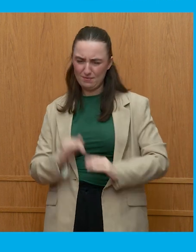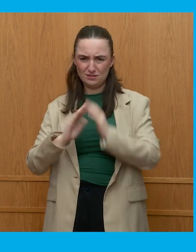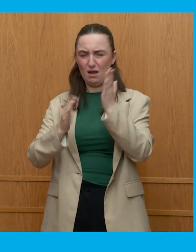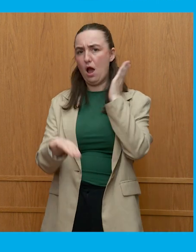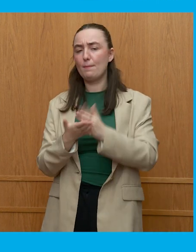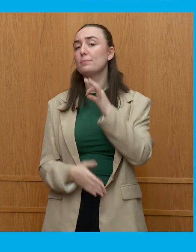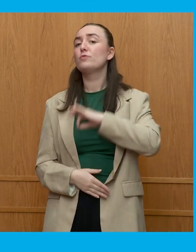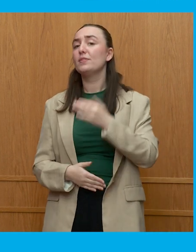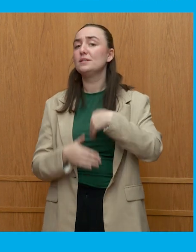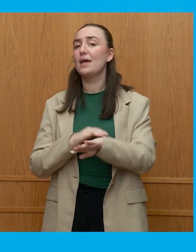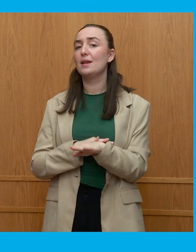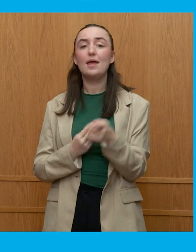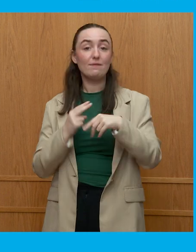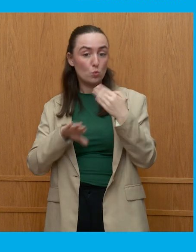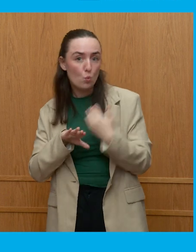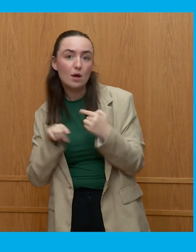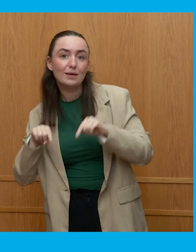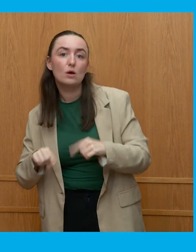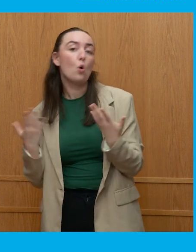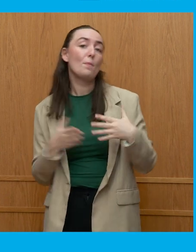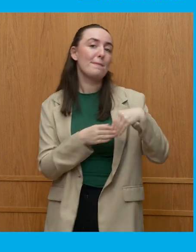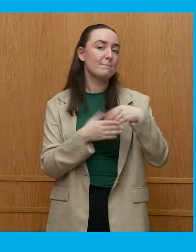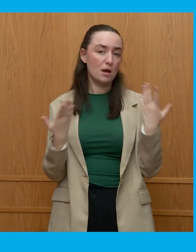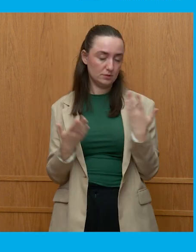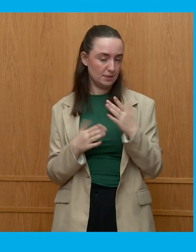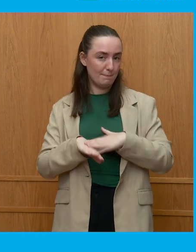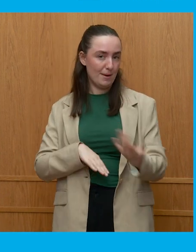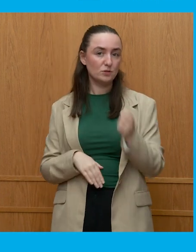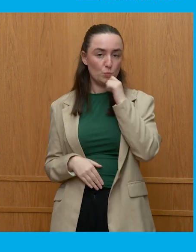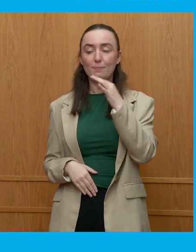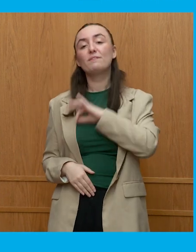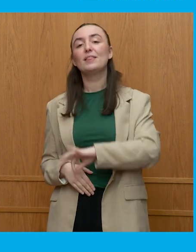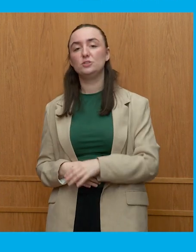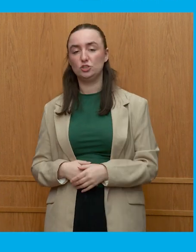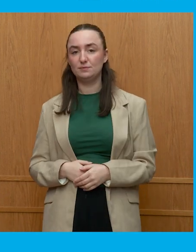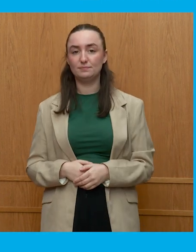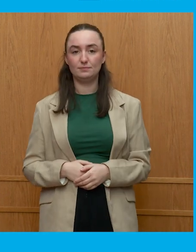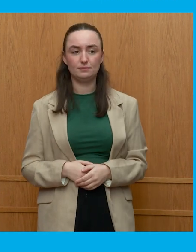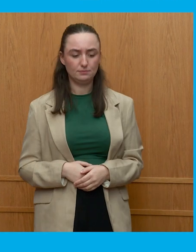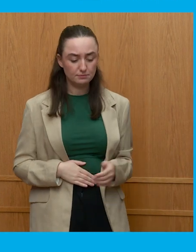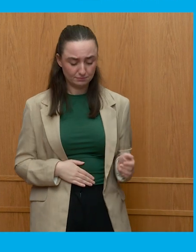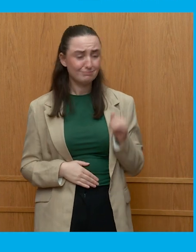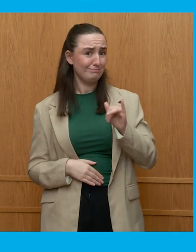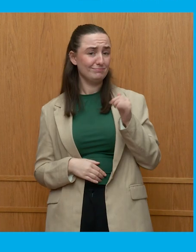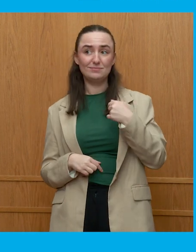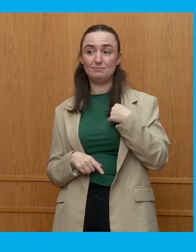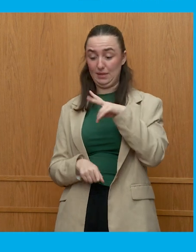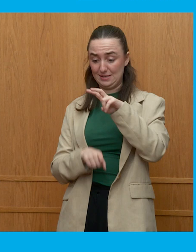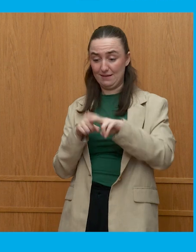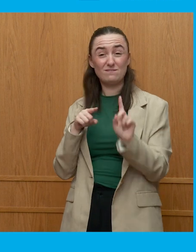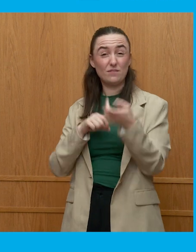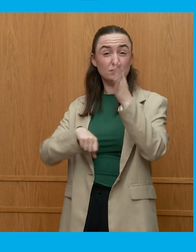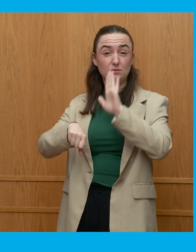whether you work here or whether you're a member. I sat for the first time last last night in the debating chamber,